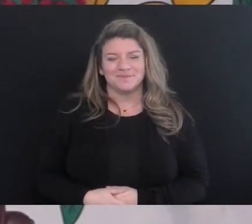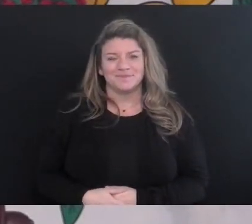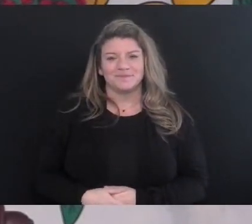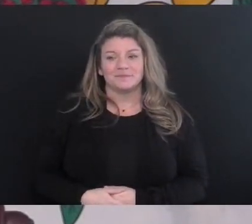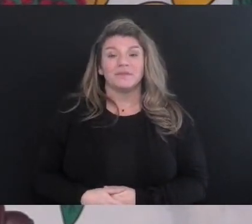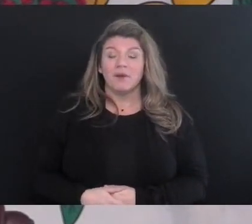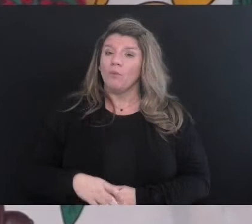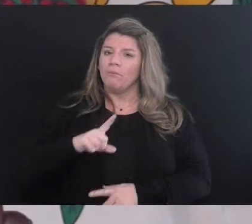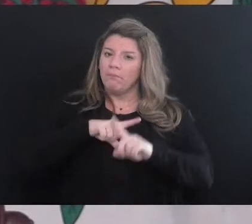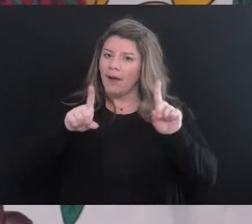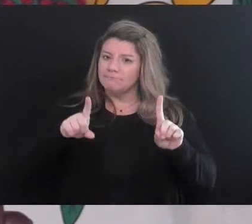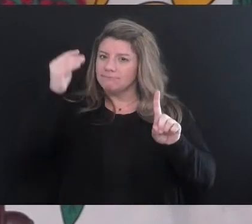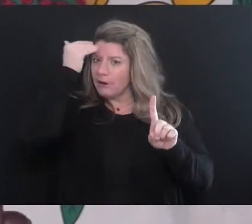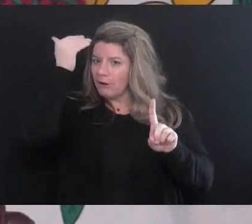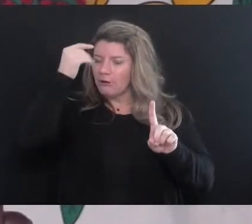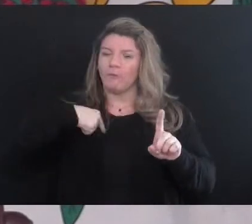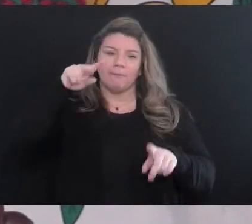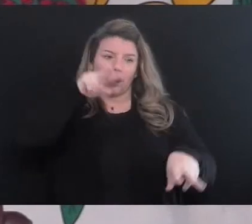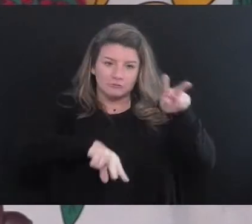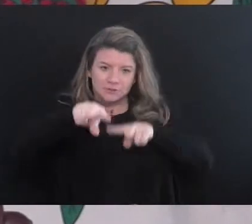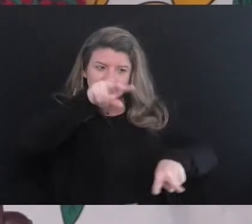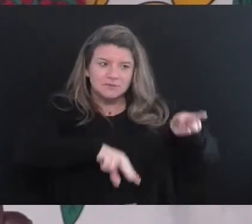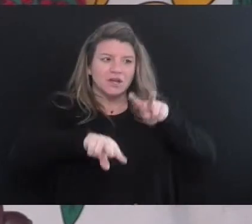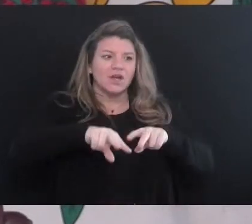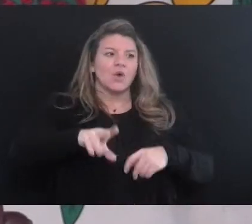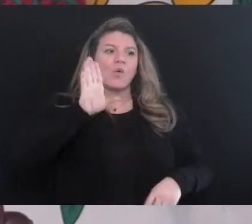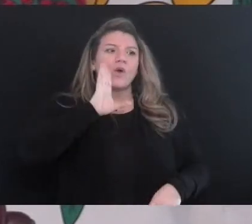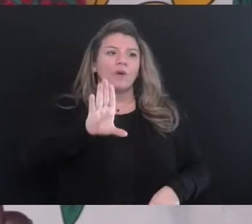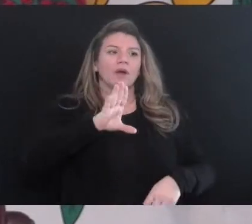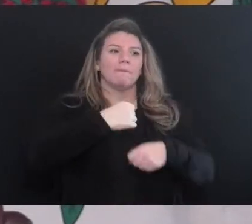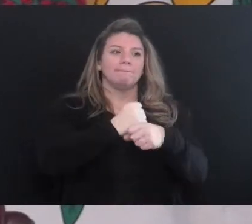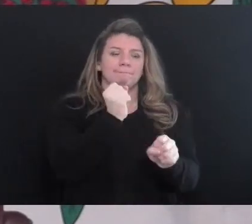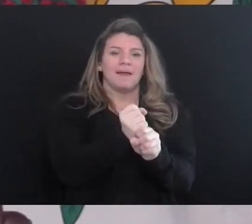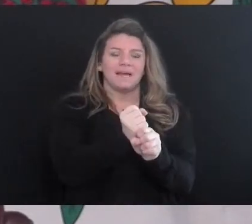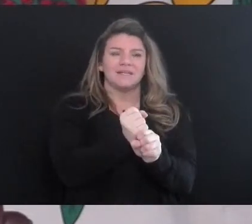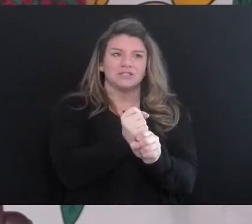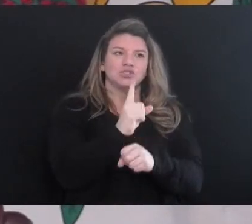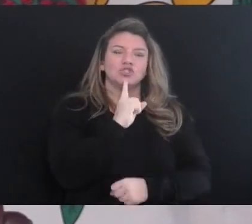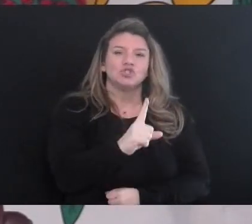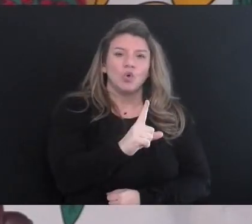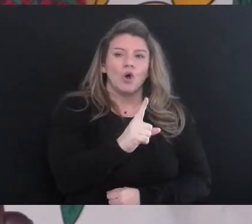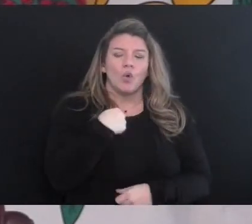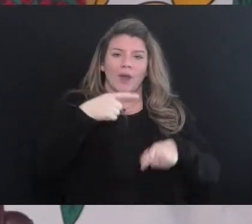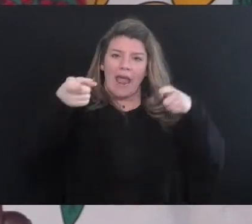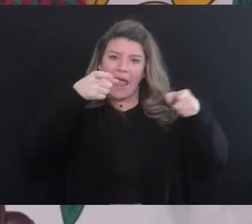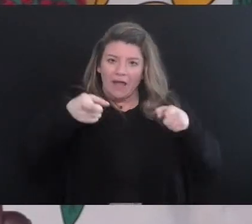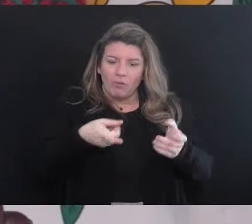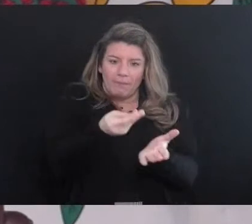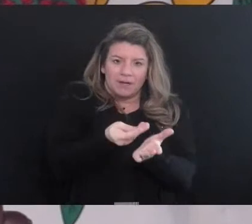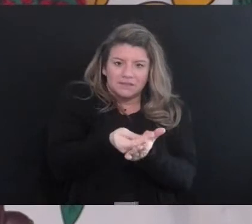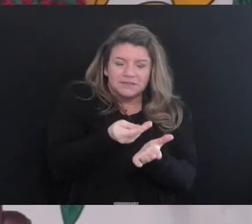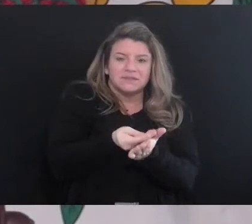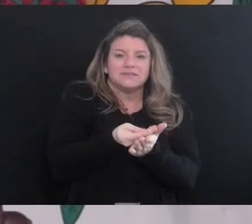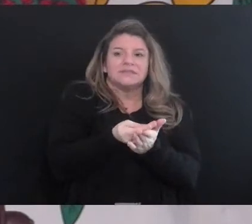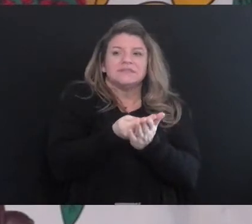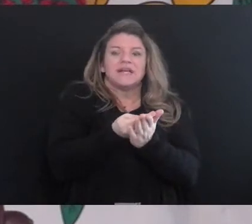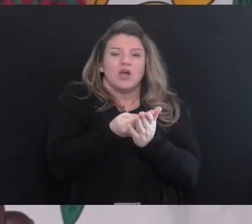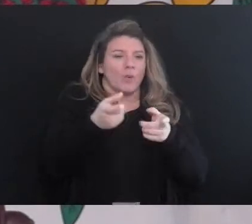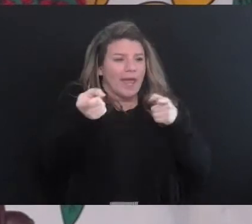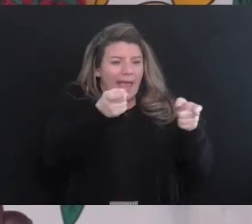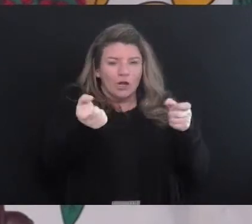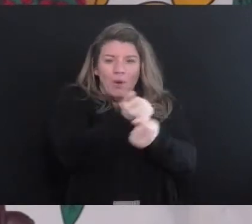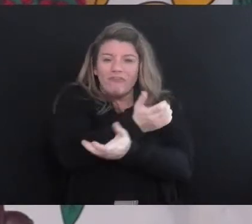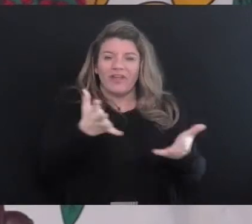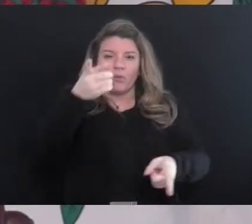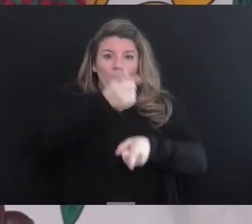we're monitoring it. We're absolutely going to make sure that we handle these dollars and handle the store exactly the way we